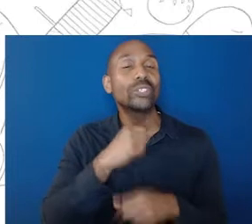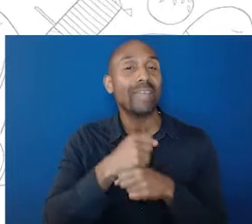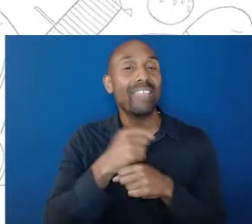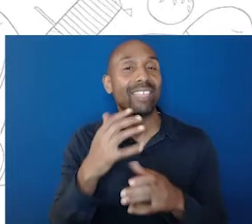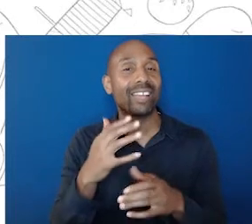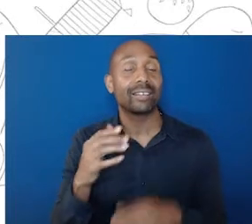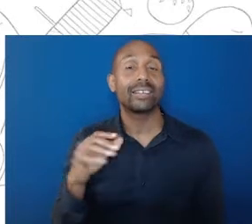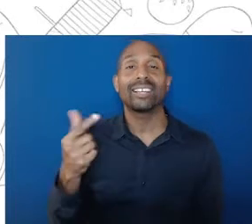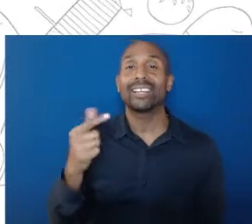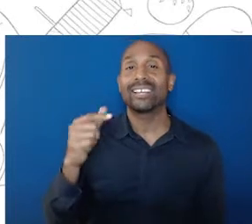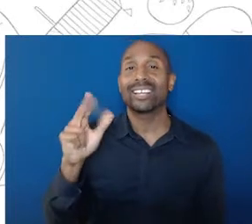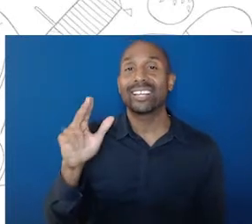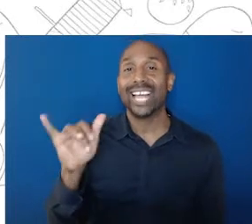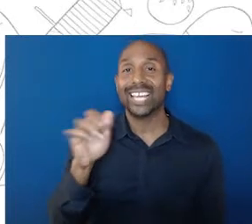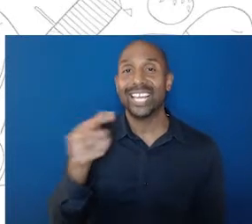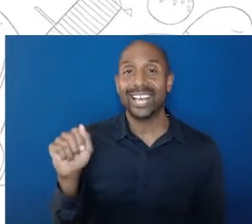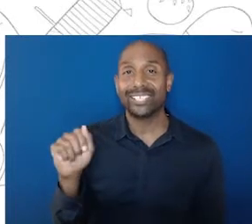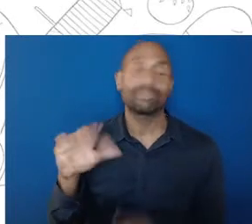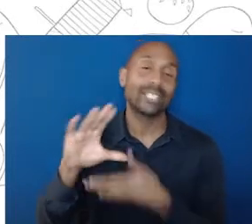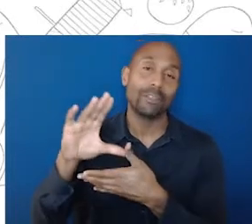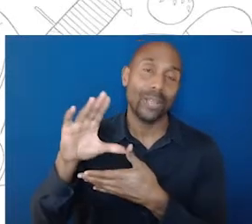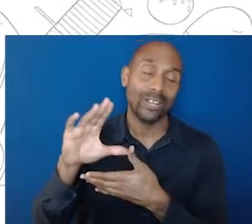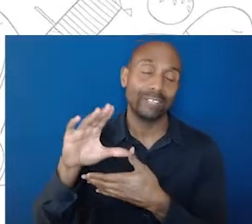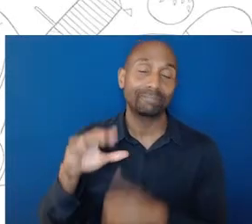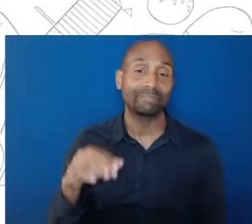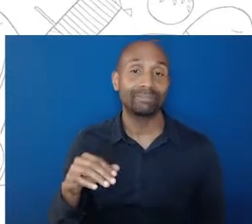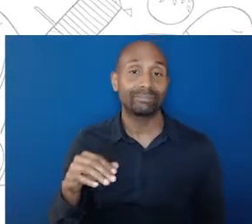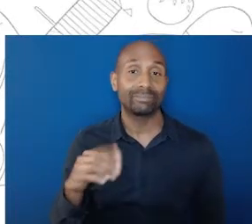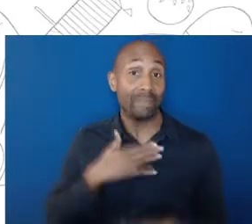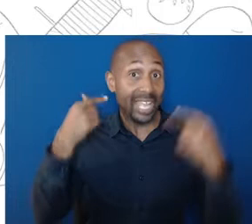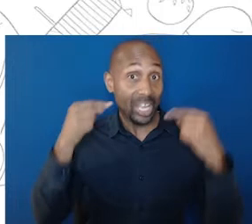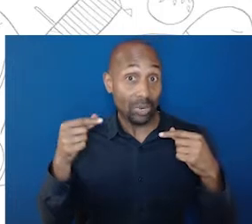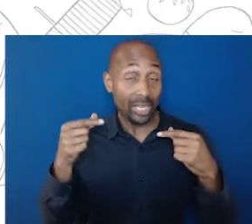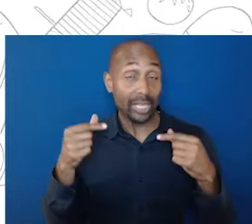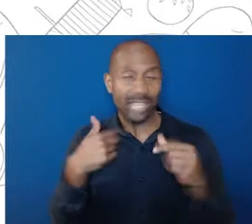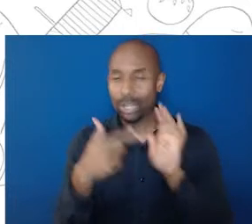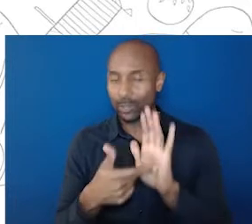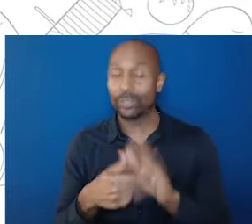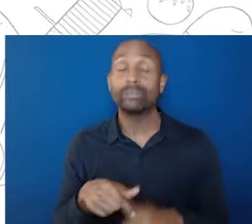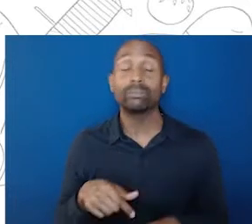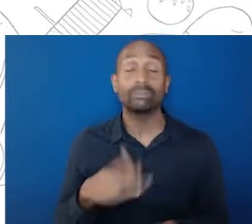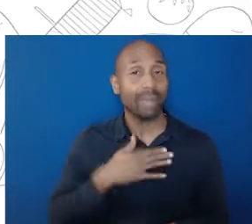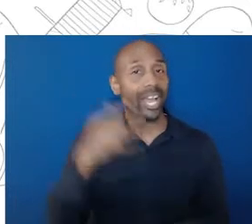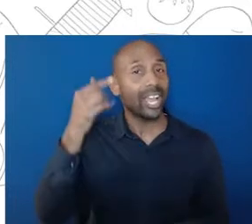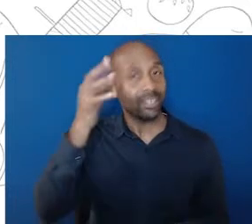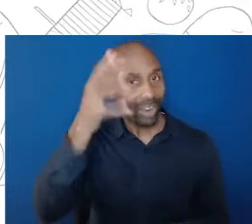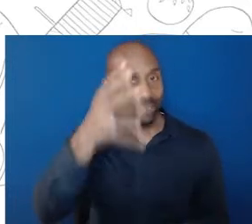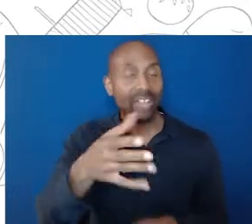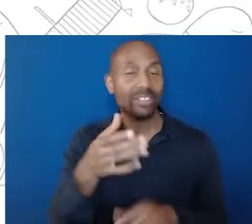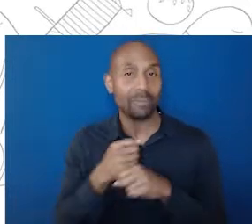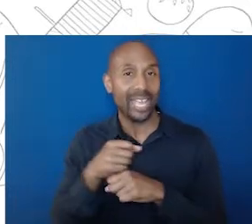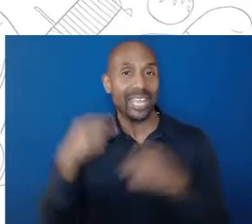Guyana in South America. And the earrings that I'm making, which I'm going to show you, were made, he made them.